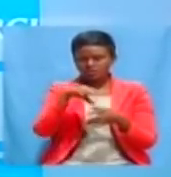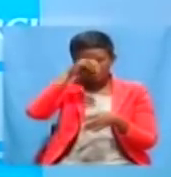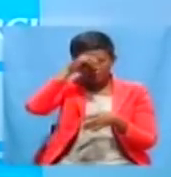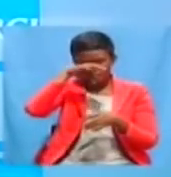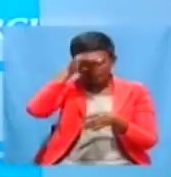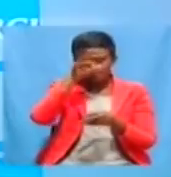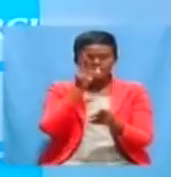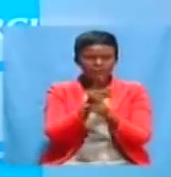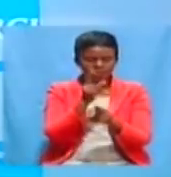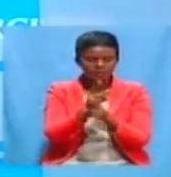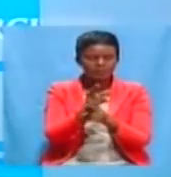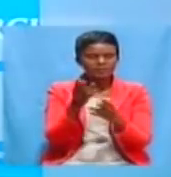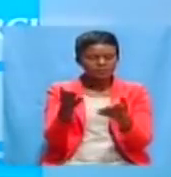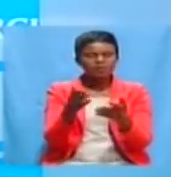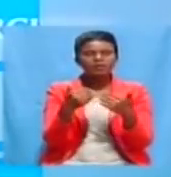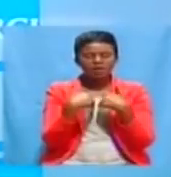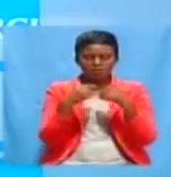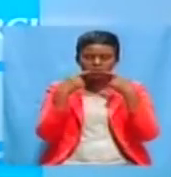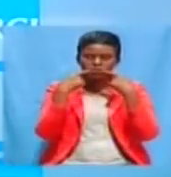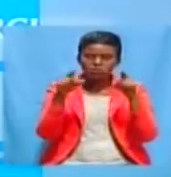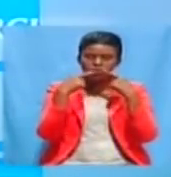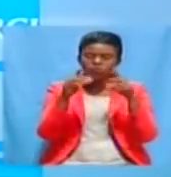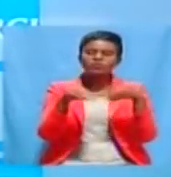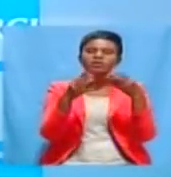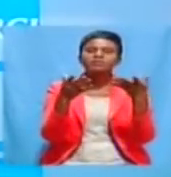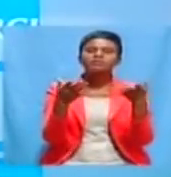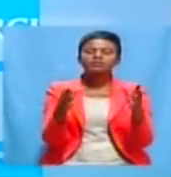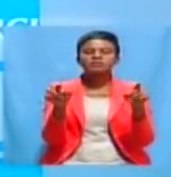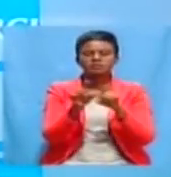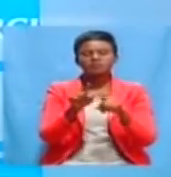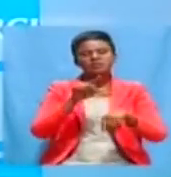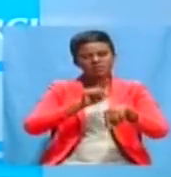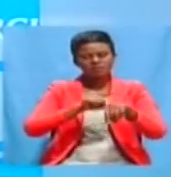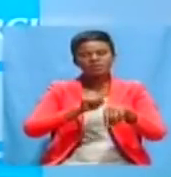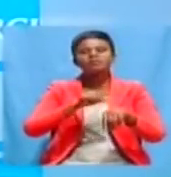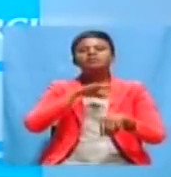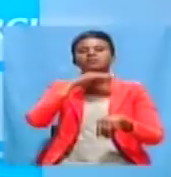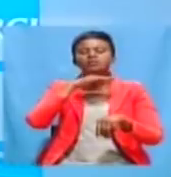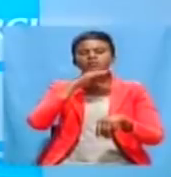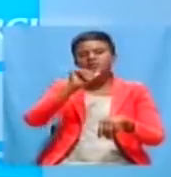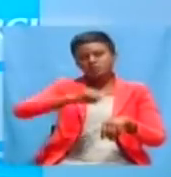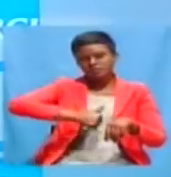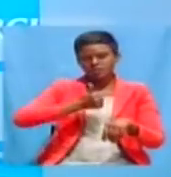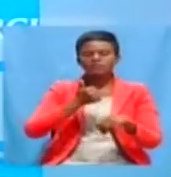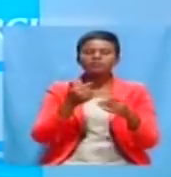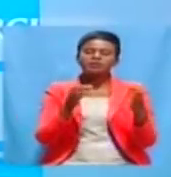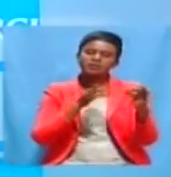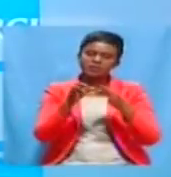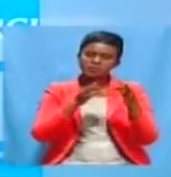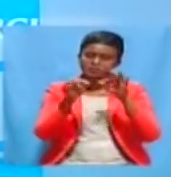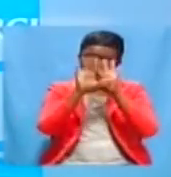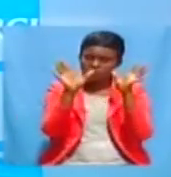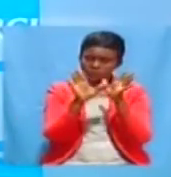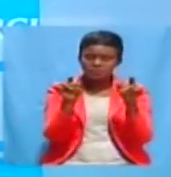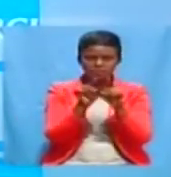been issued with default notices and shall be accorded sufficient time in which to exculpate themselves. Mr. Musuku